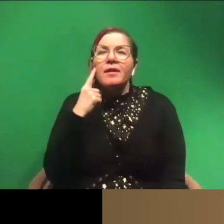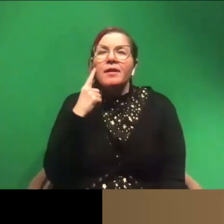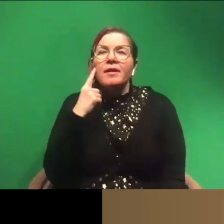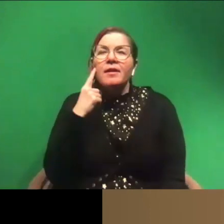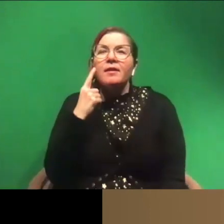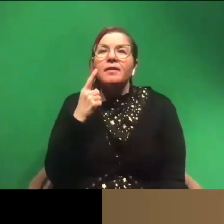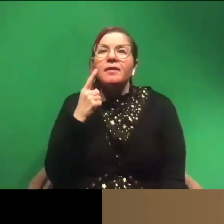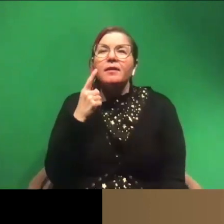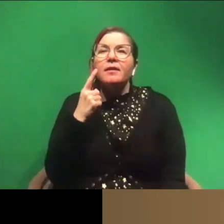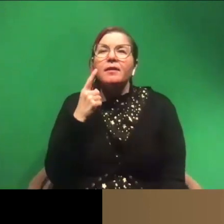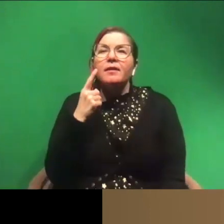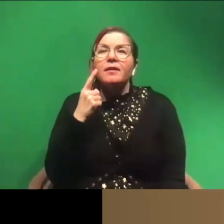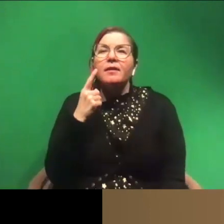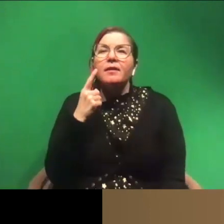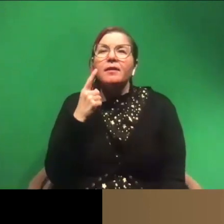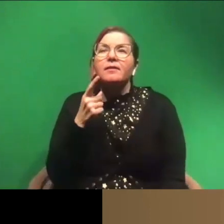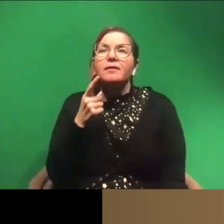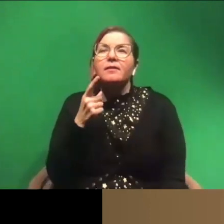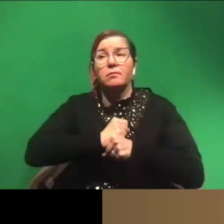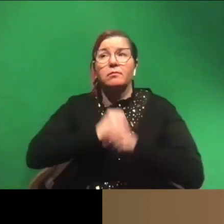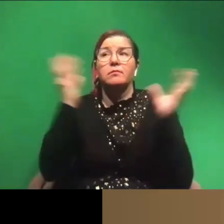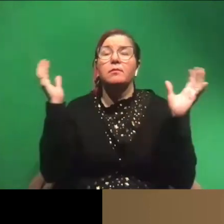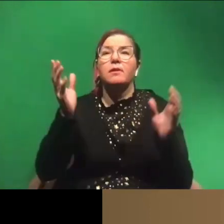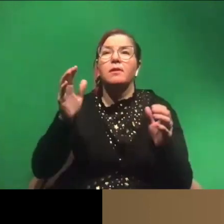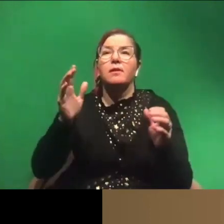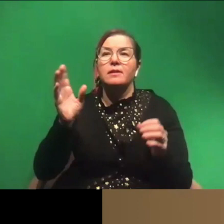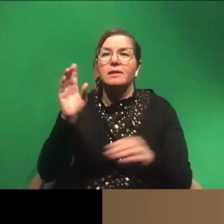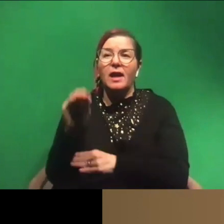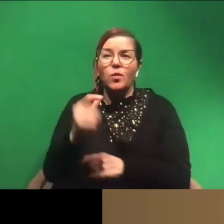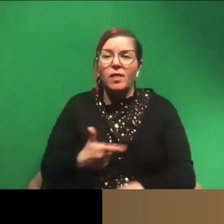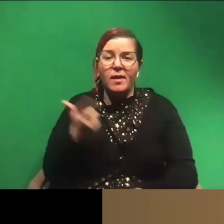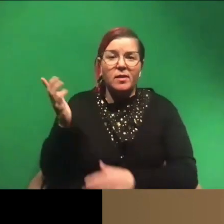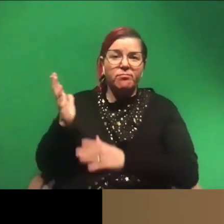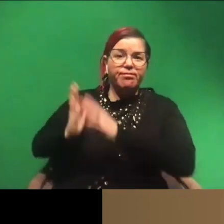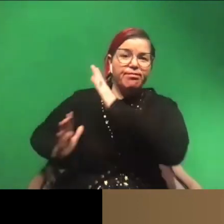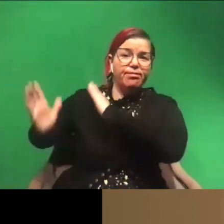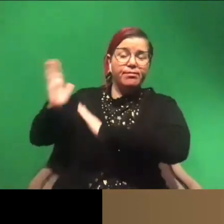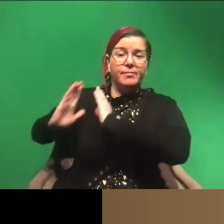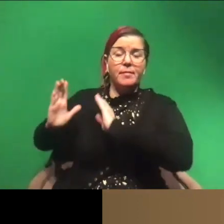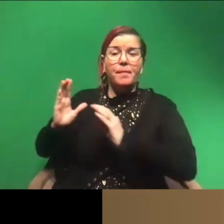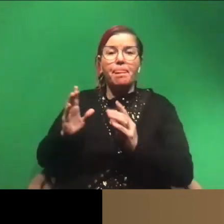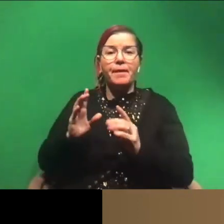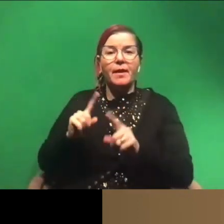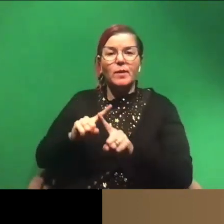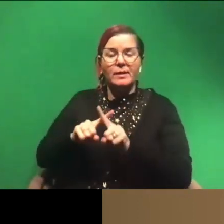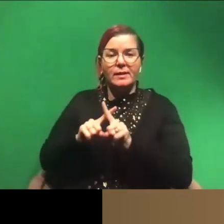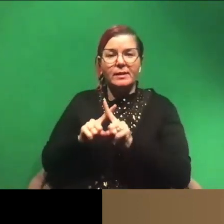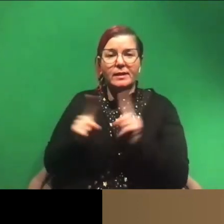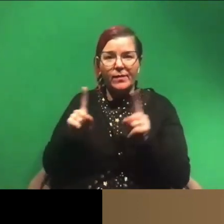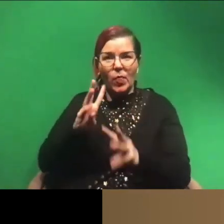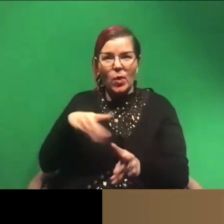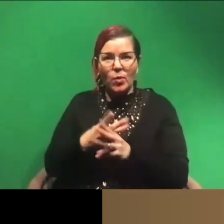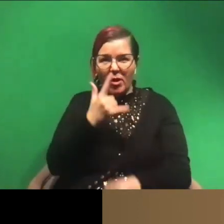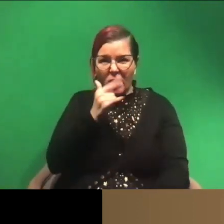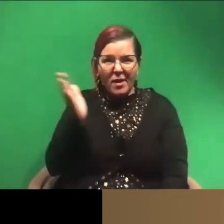I think one of the things that just blows my mind is how long ago dinosaurs existed on our planet and how different the world looked at